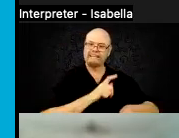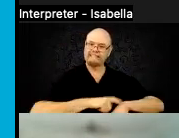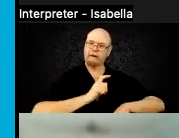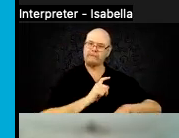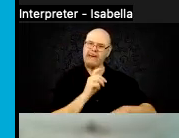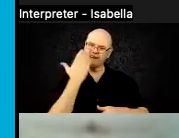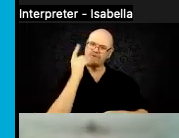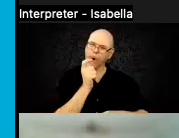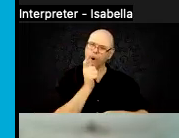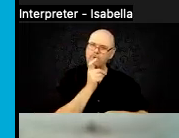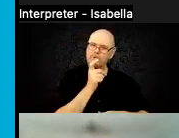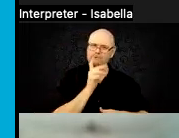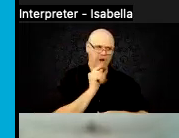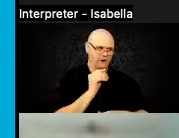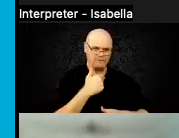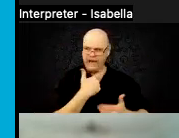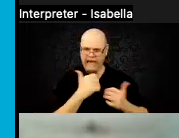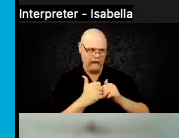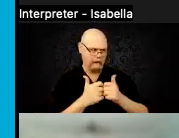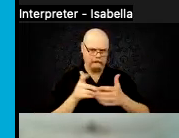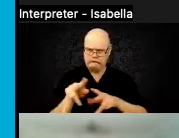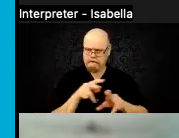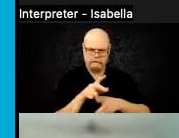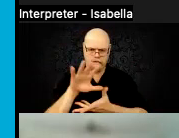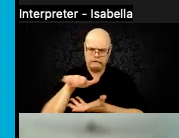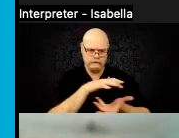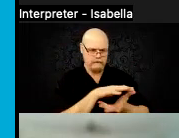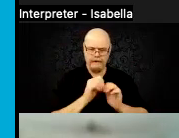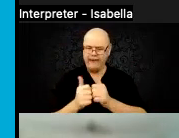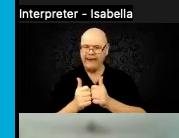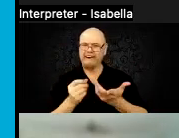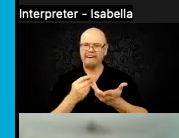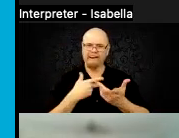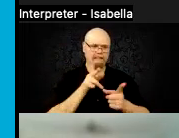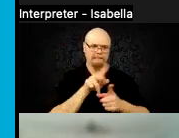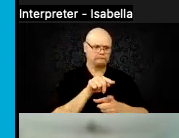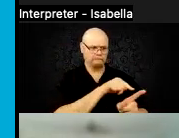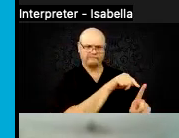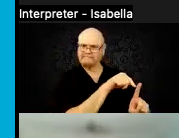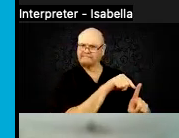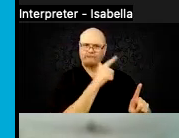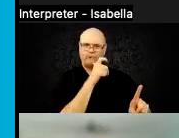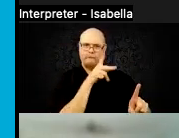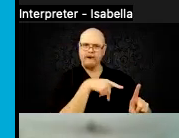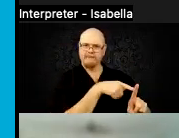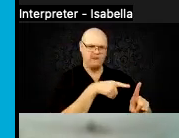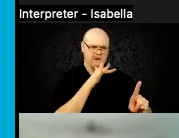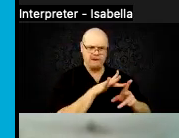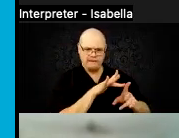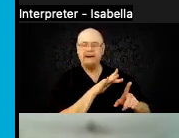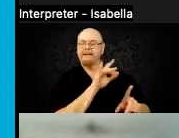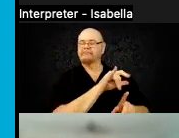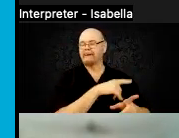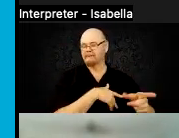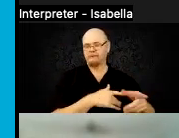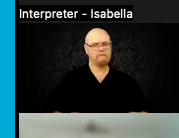right? Who is that case gotten transferred to, and who do you need to get in touch with? This is really important, especially if you've got